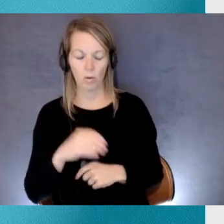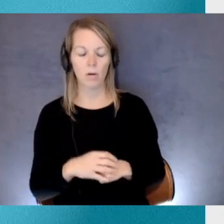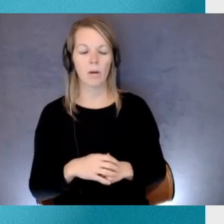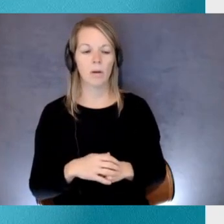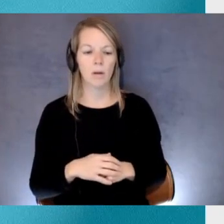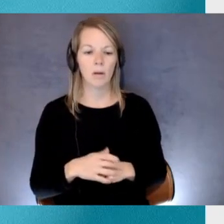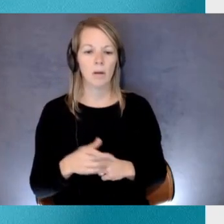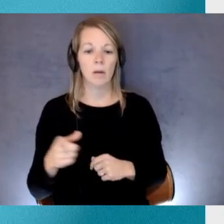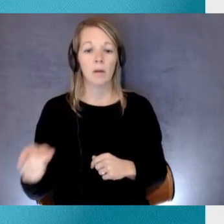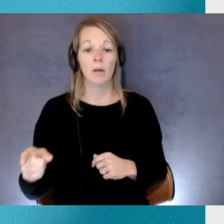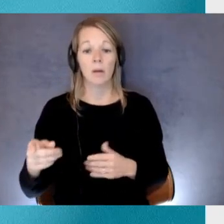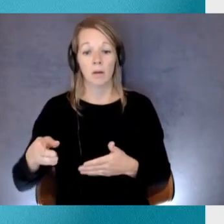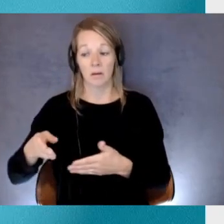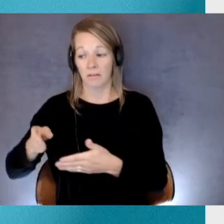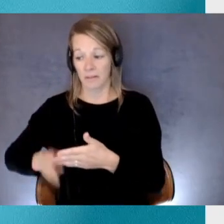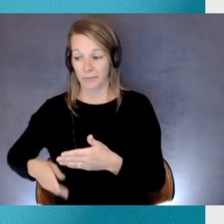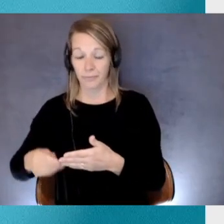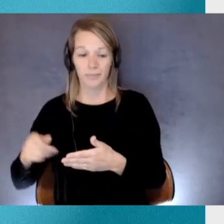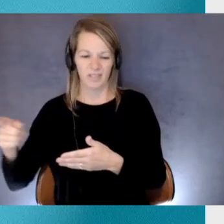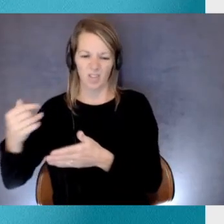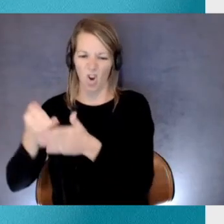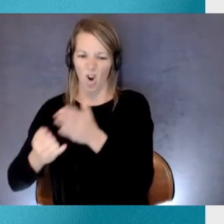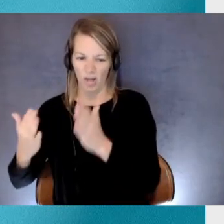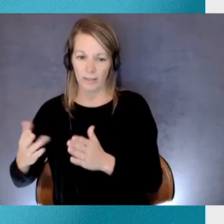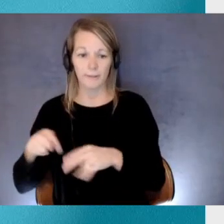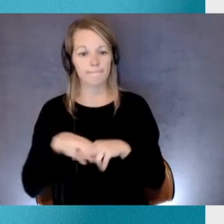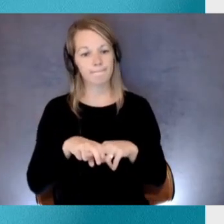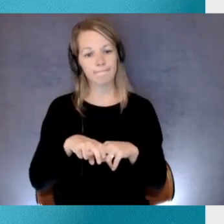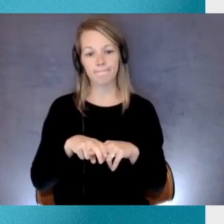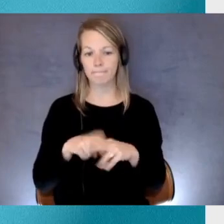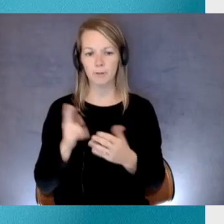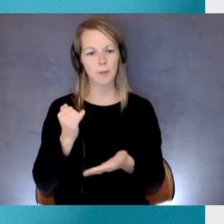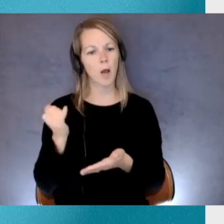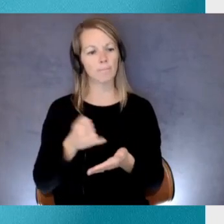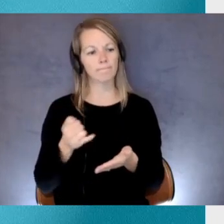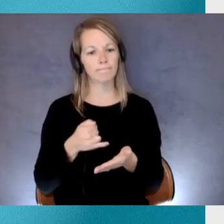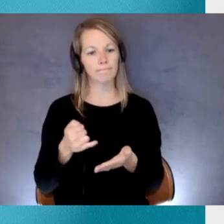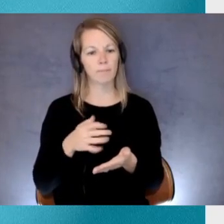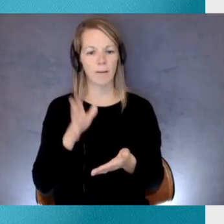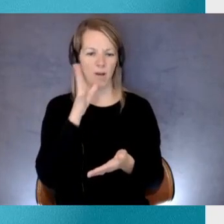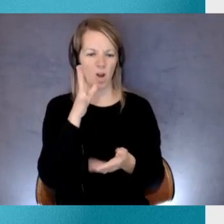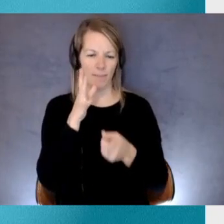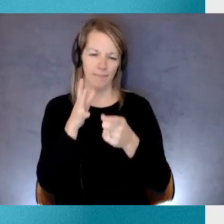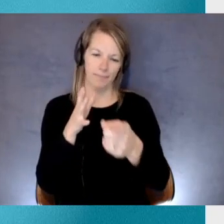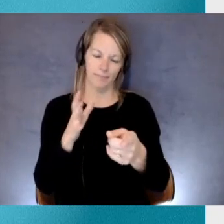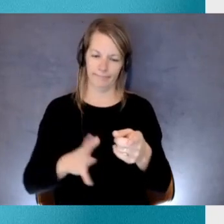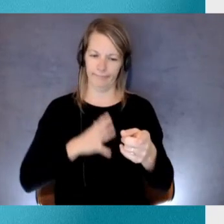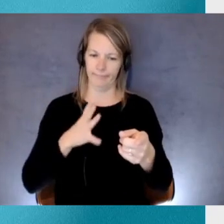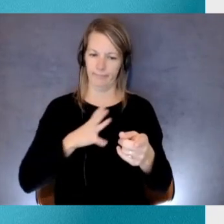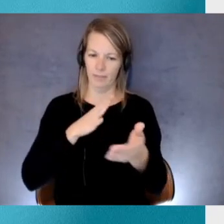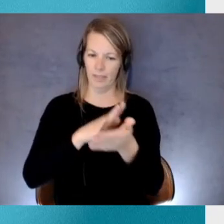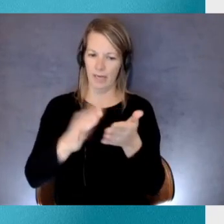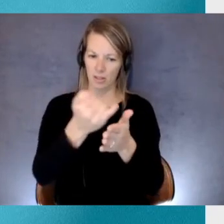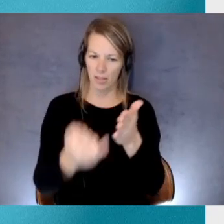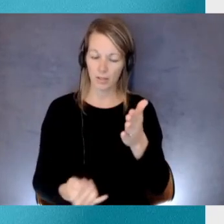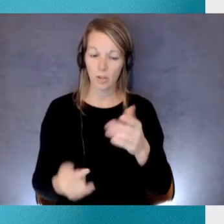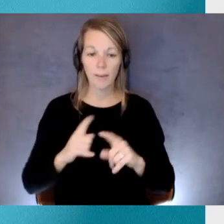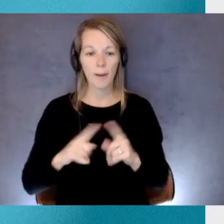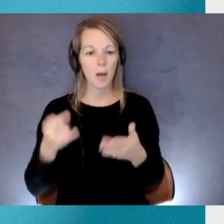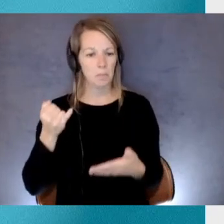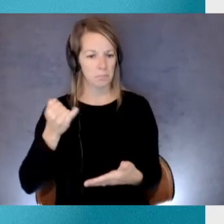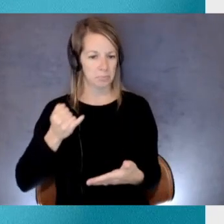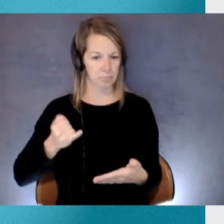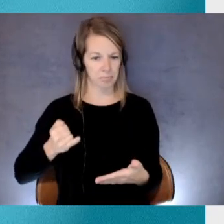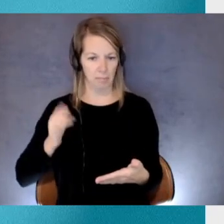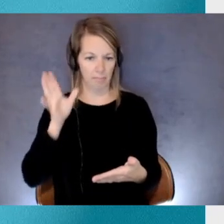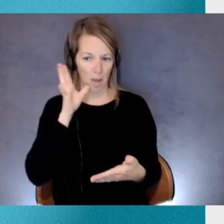when he finished, he was also an artist. He sat and he just sort of sketched his mom. And now this is a more sophisticated version of that sketch, but he just sort of sketched his